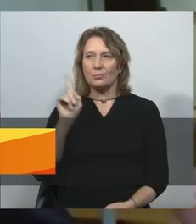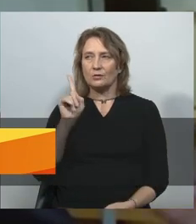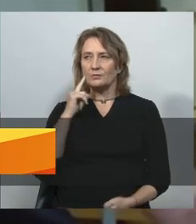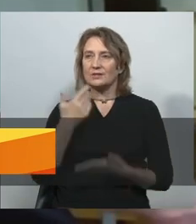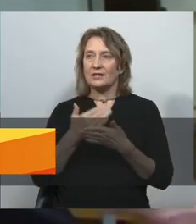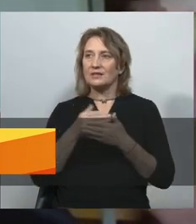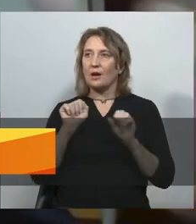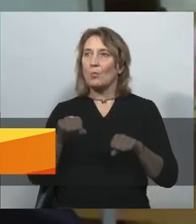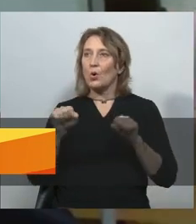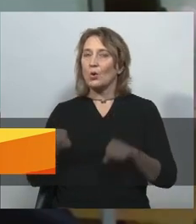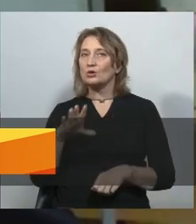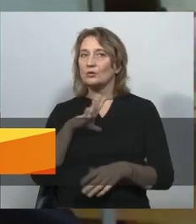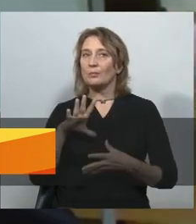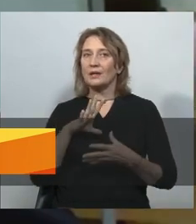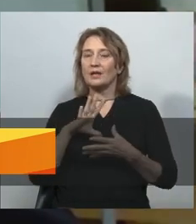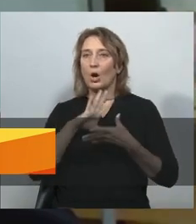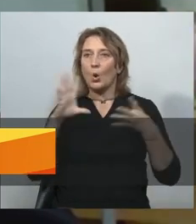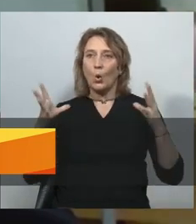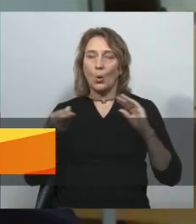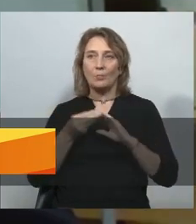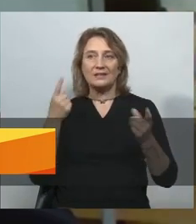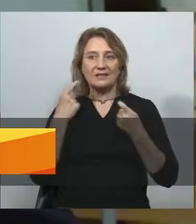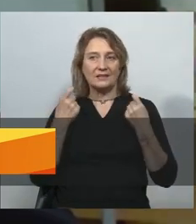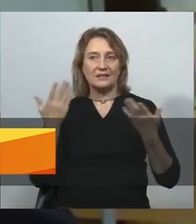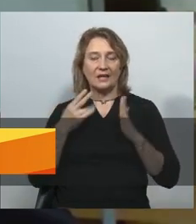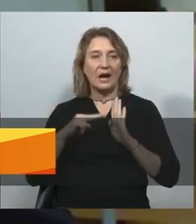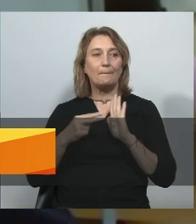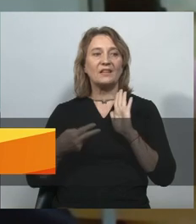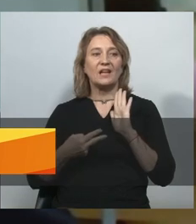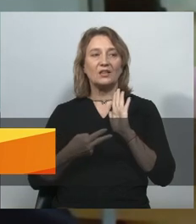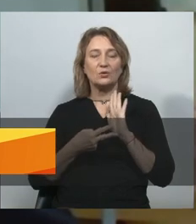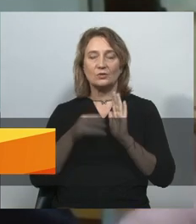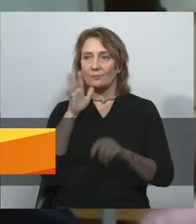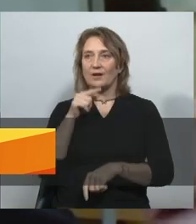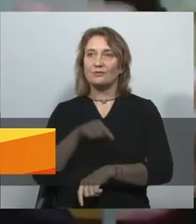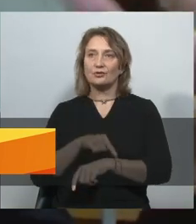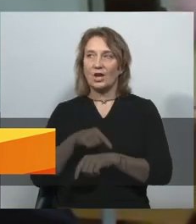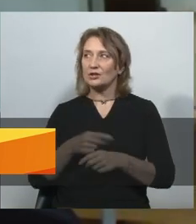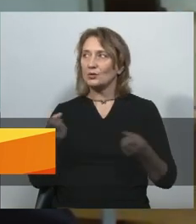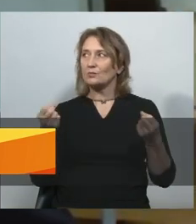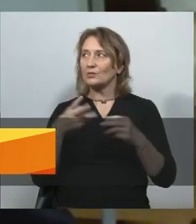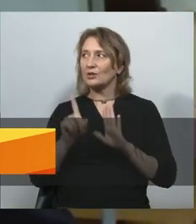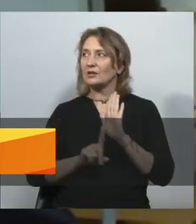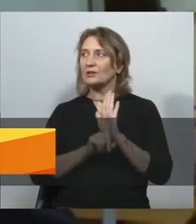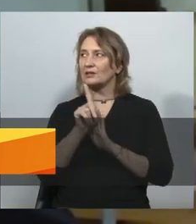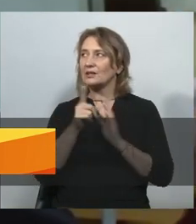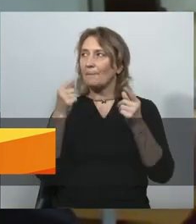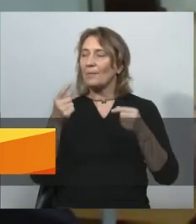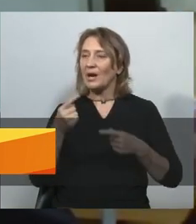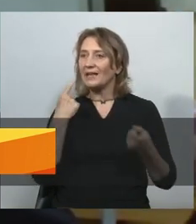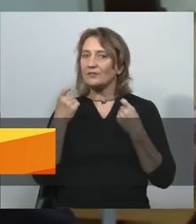the future, it can be a complex information that they is planned in time. For